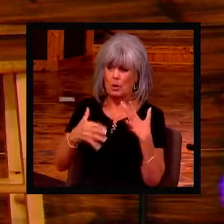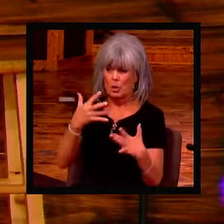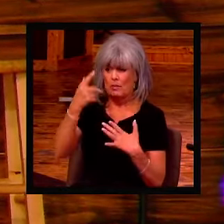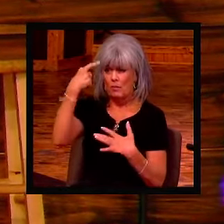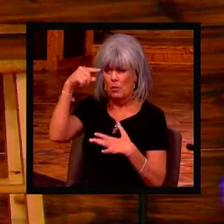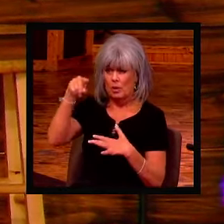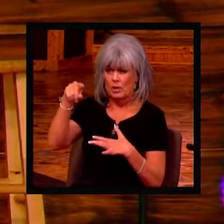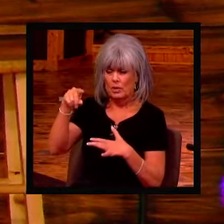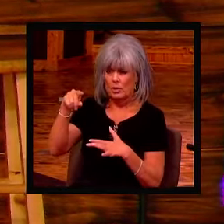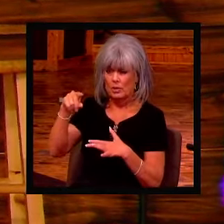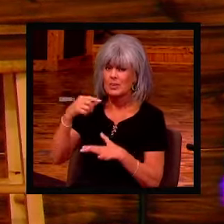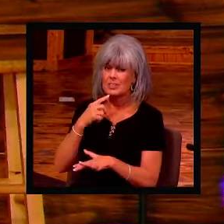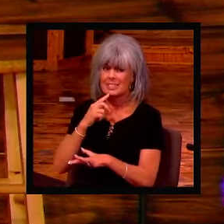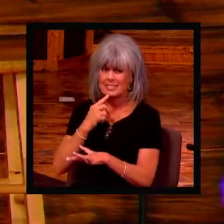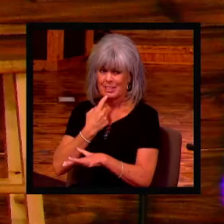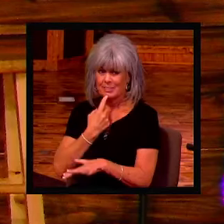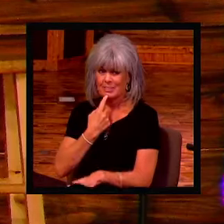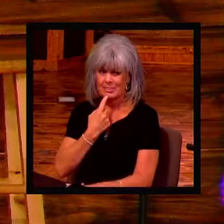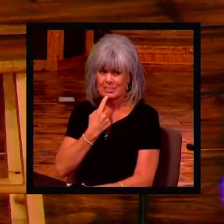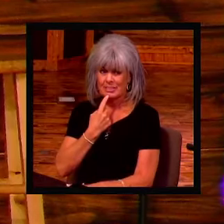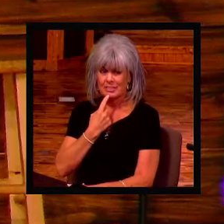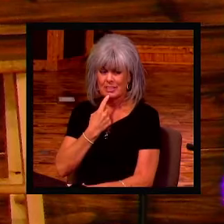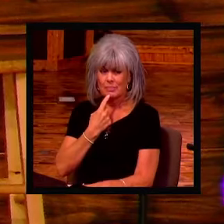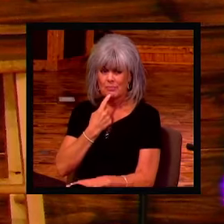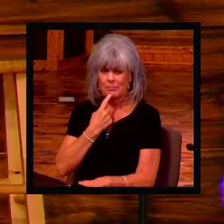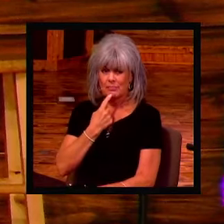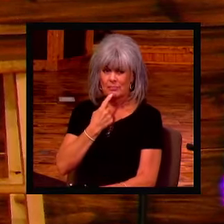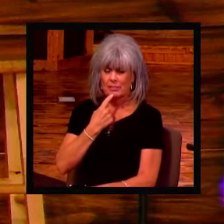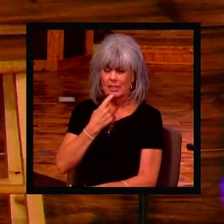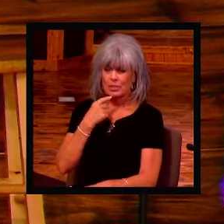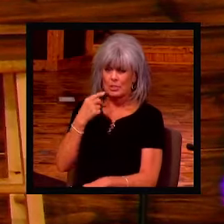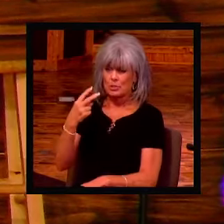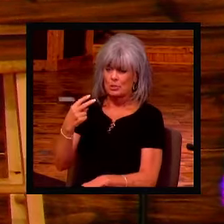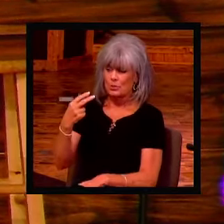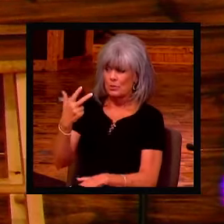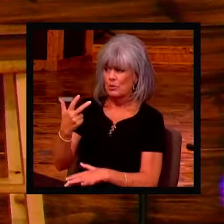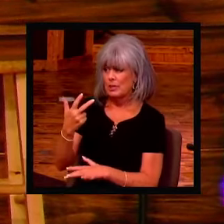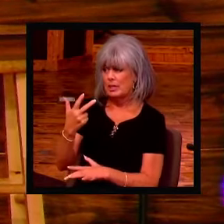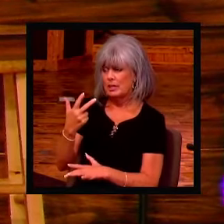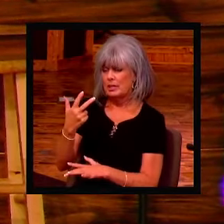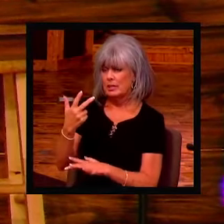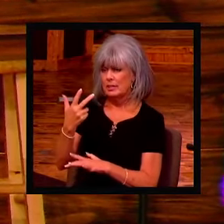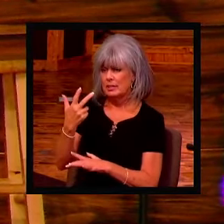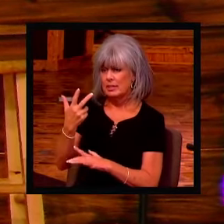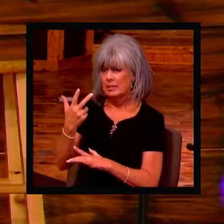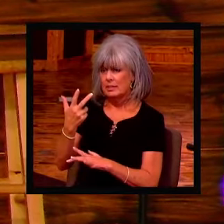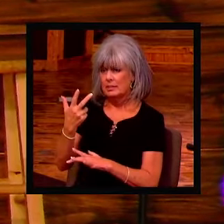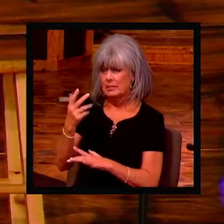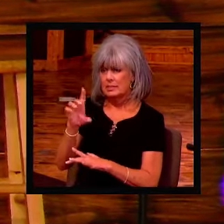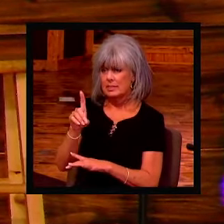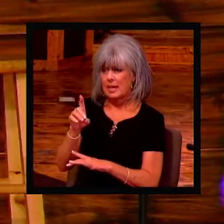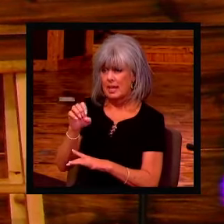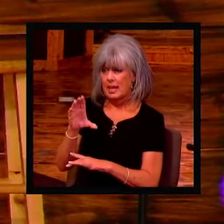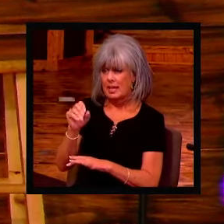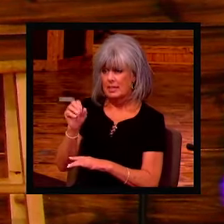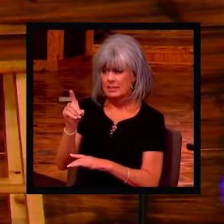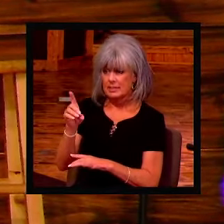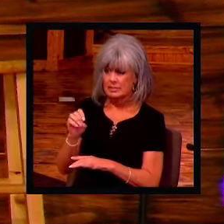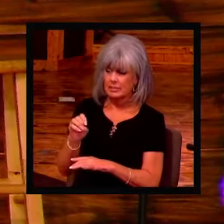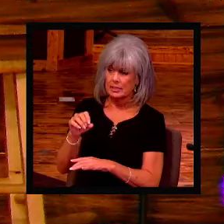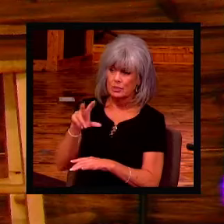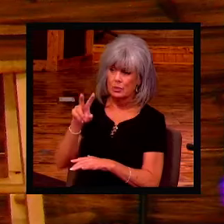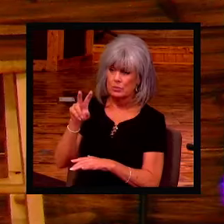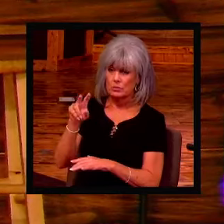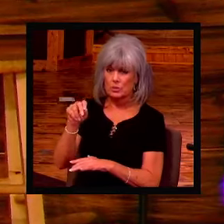this, this drags people down 2-3 decades of people's lives. And it seems like it's fancy and nice